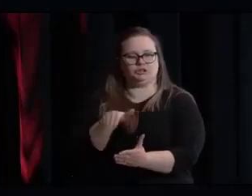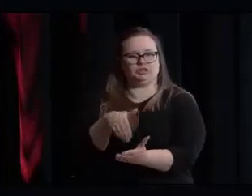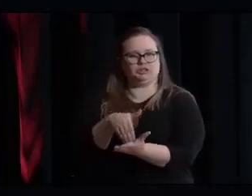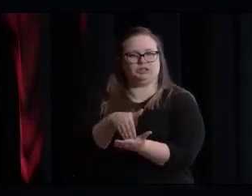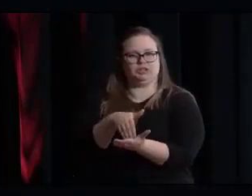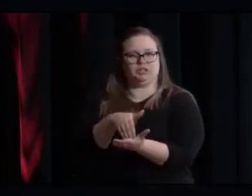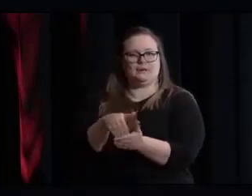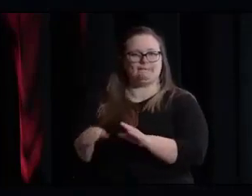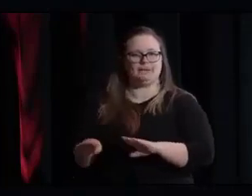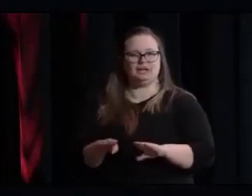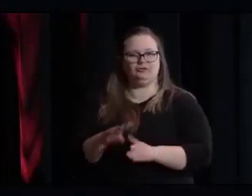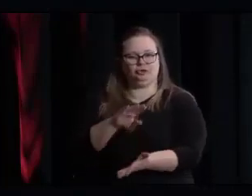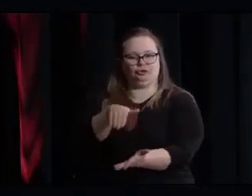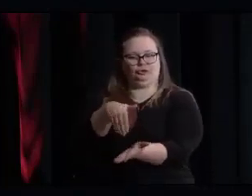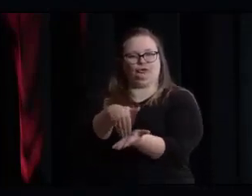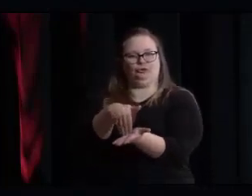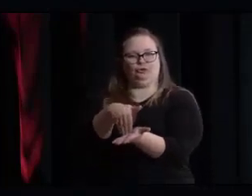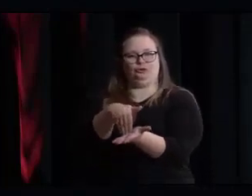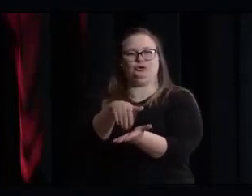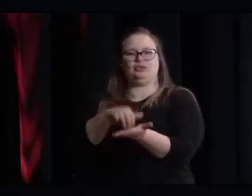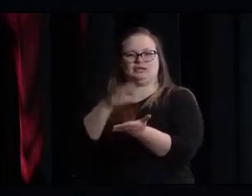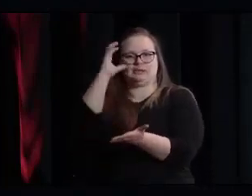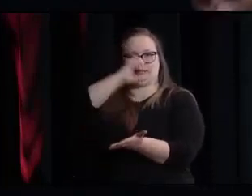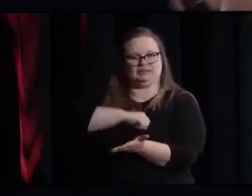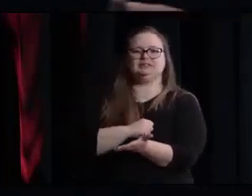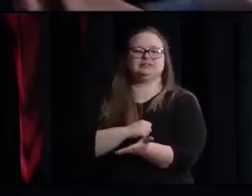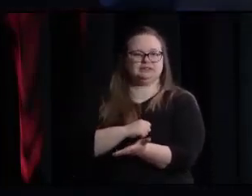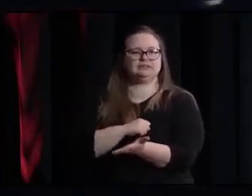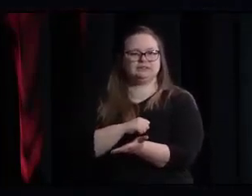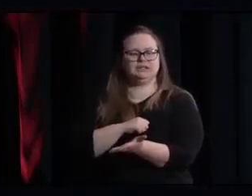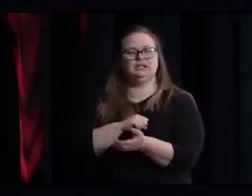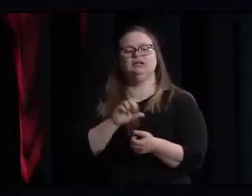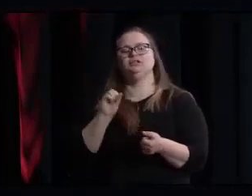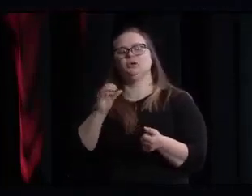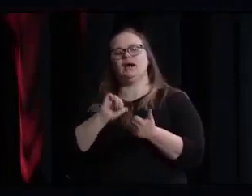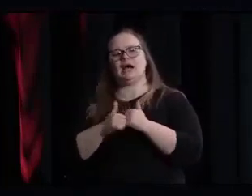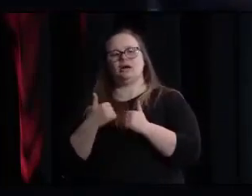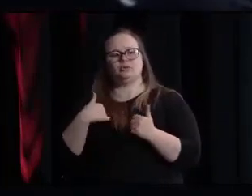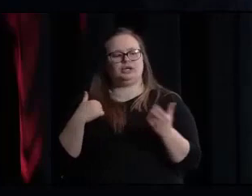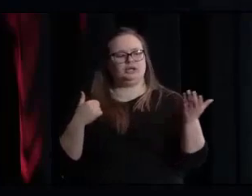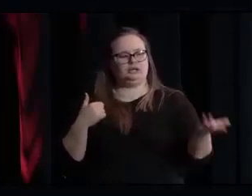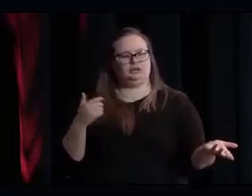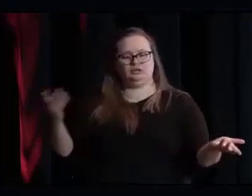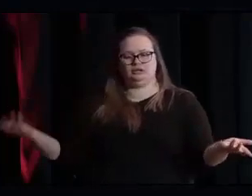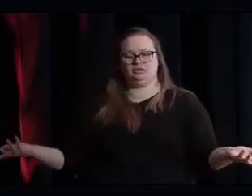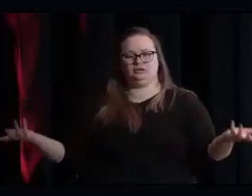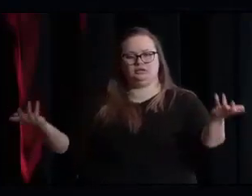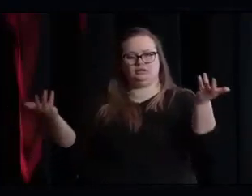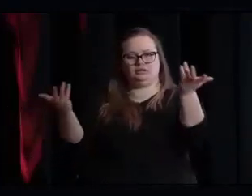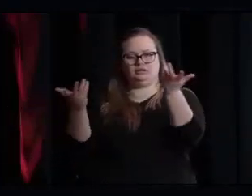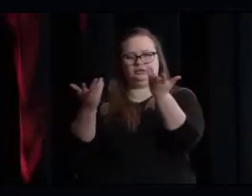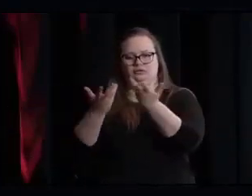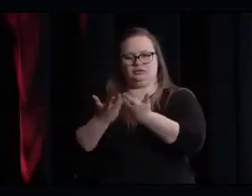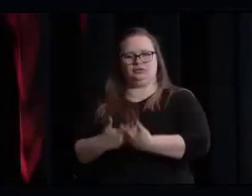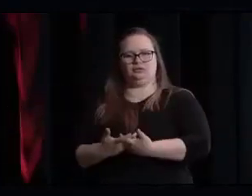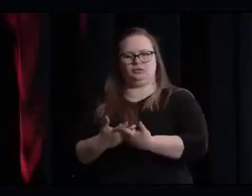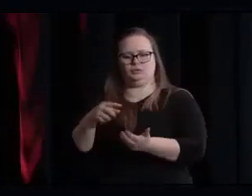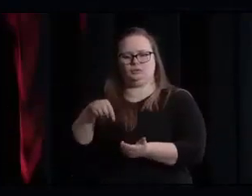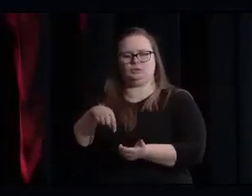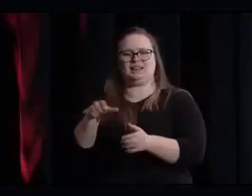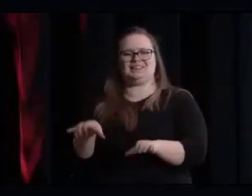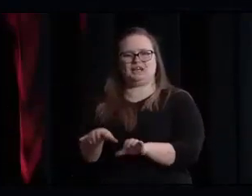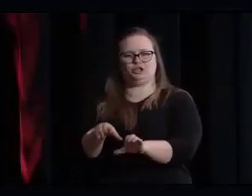And that is why we are here today. We're here to figure out, how do we bridge the gap? How do we start to close